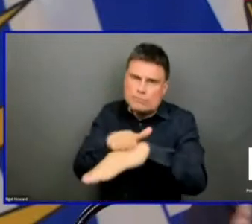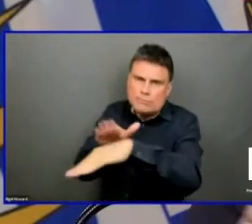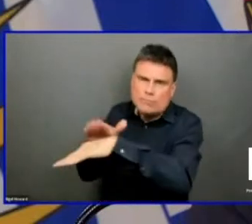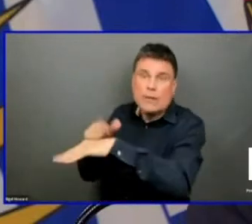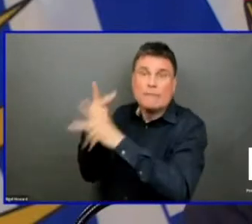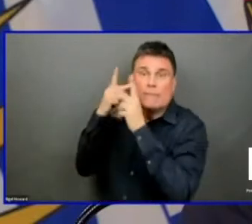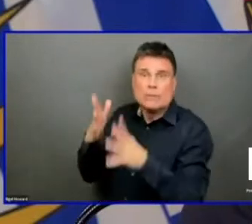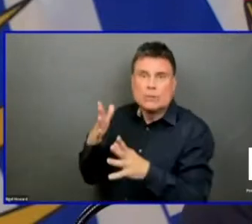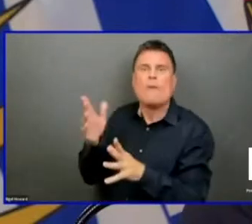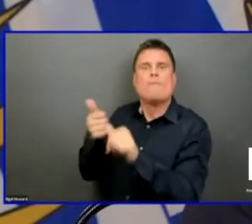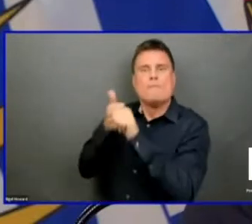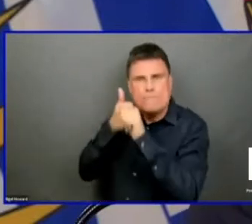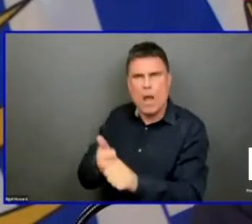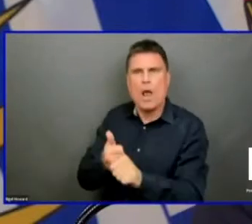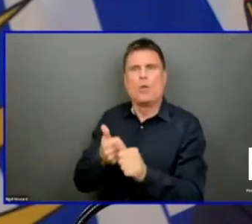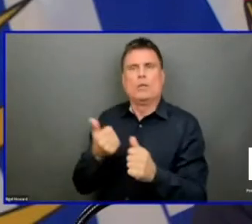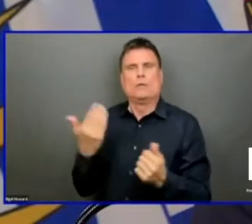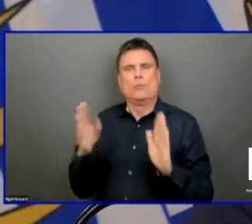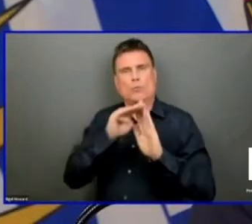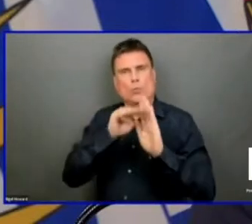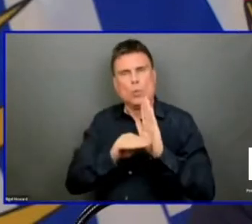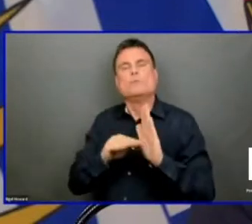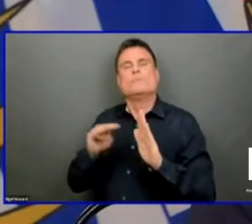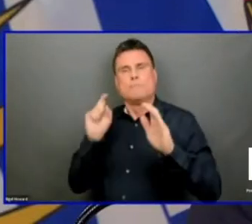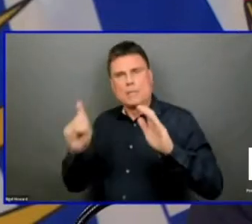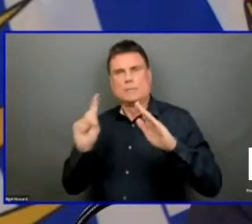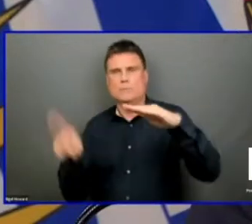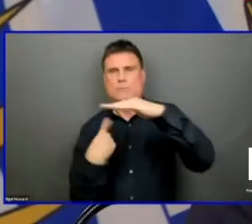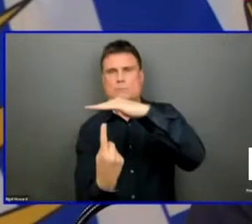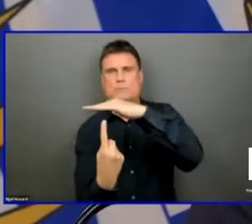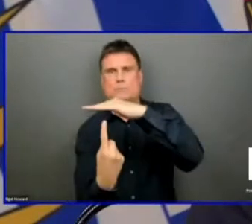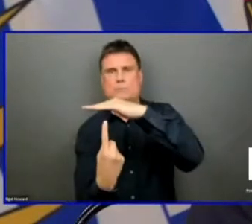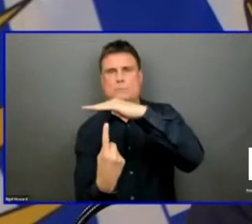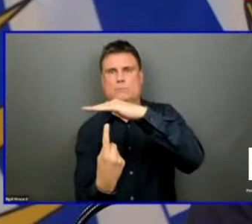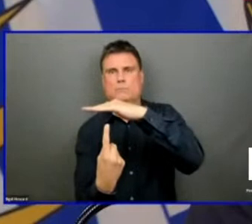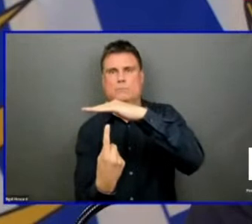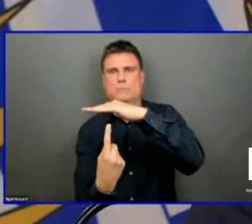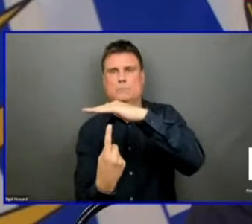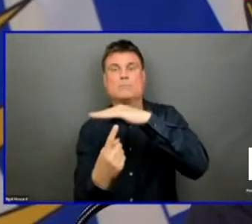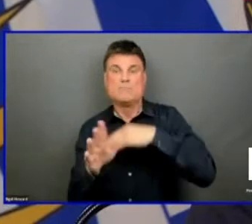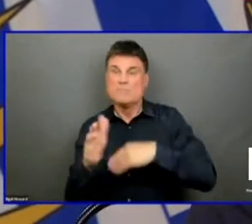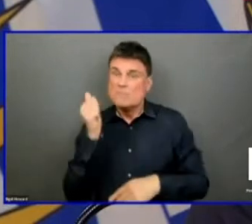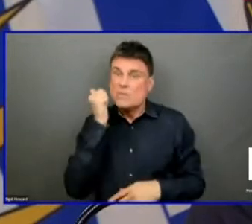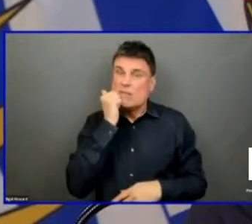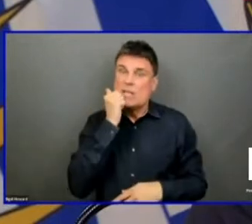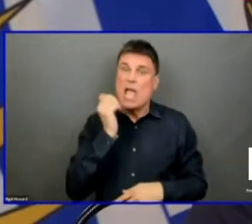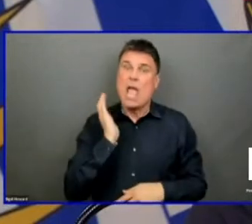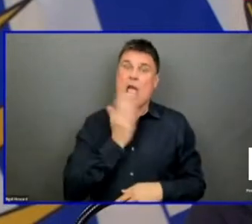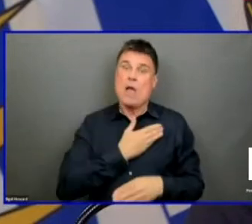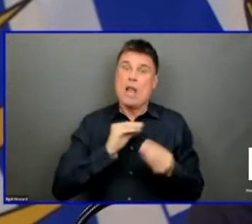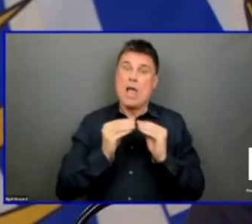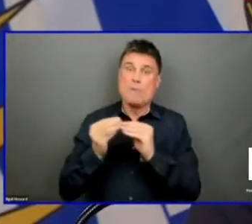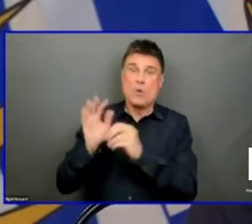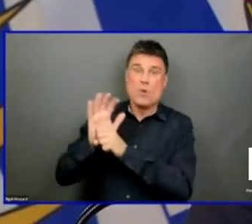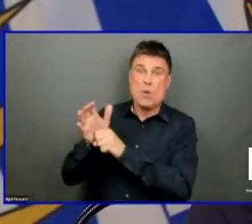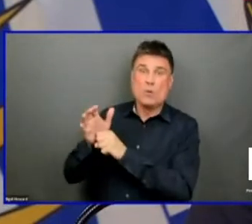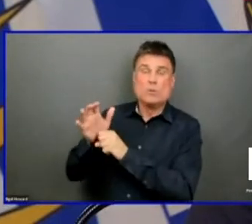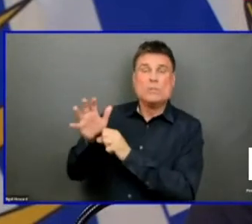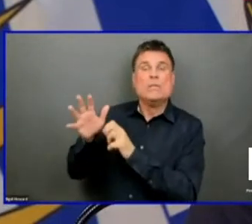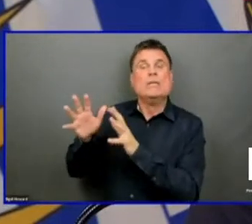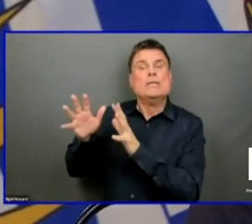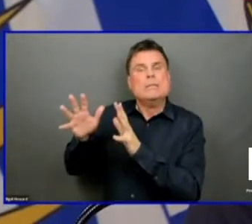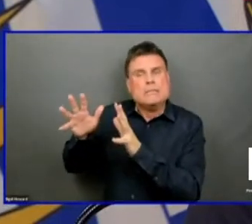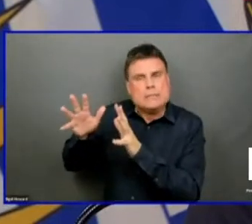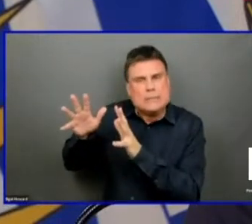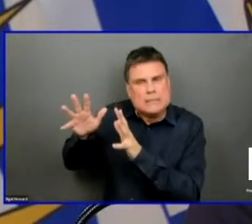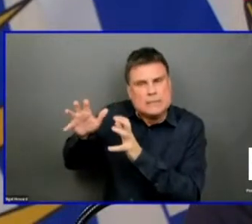cases every day that are related to international travel. That's something that is always